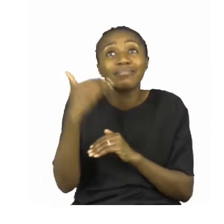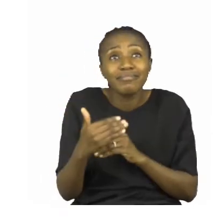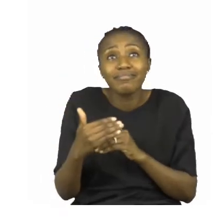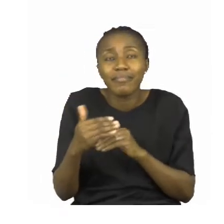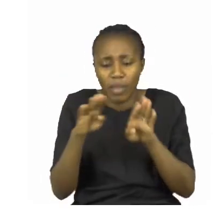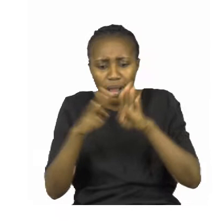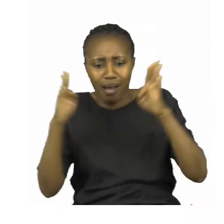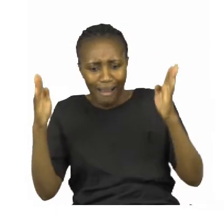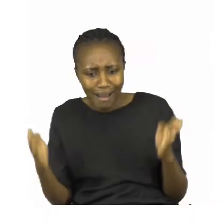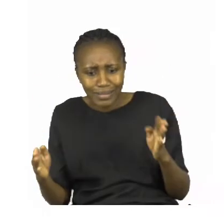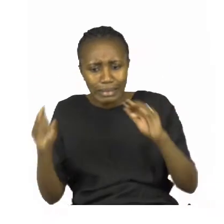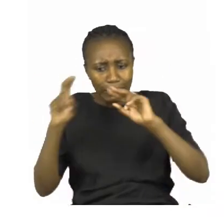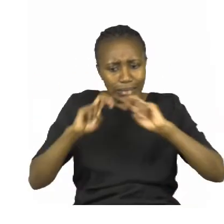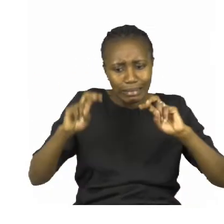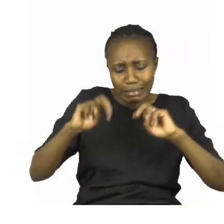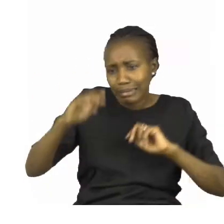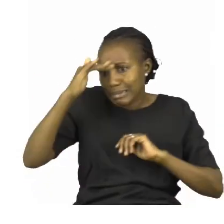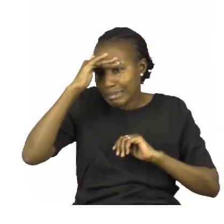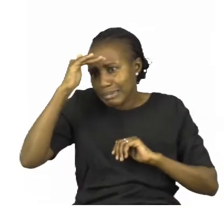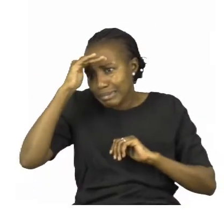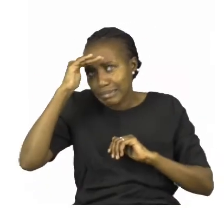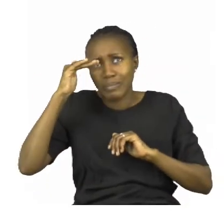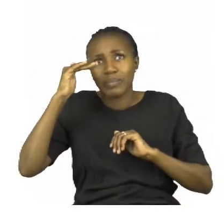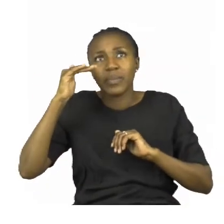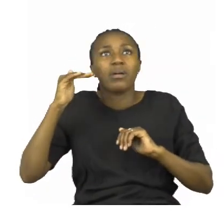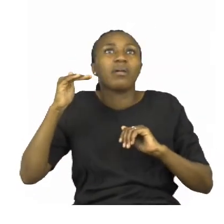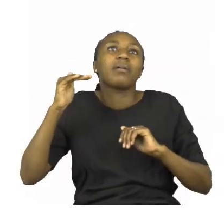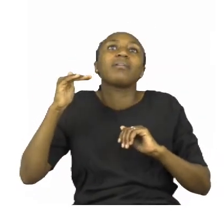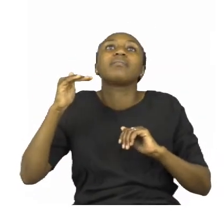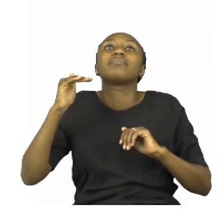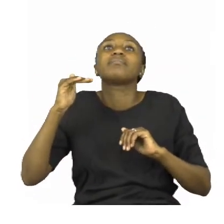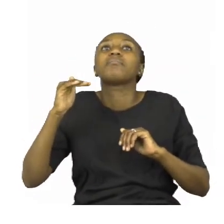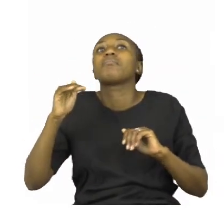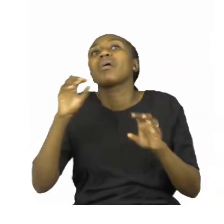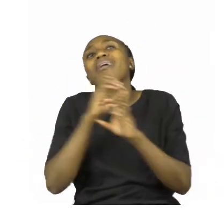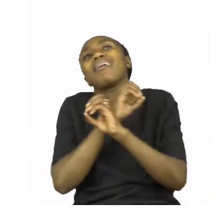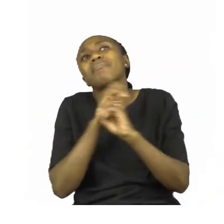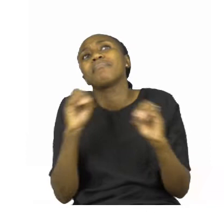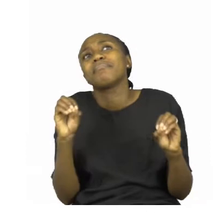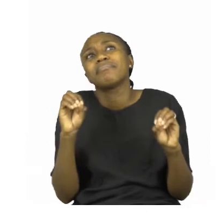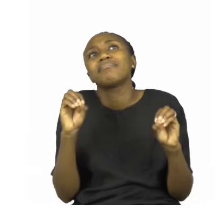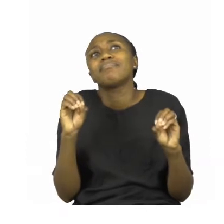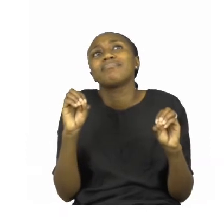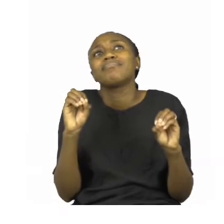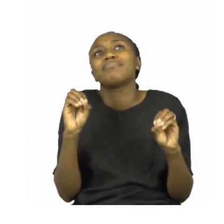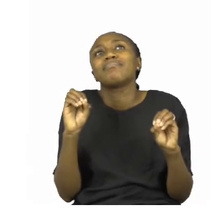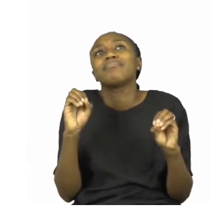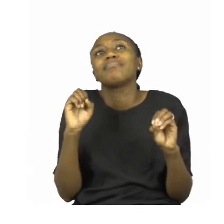Then I looked for it on the table. It was not